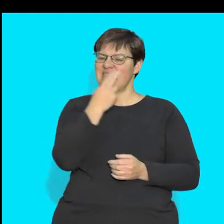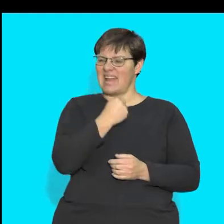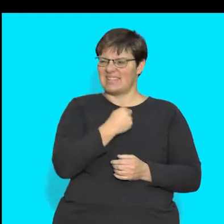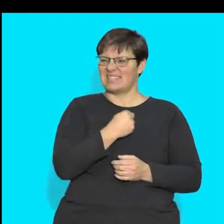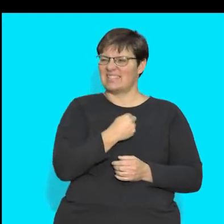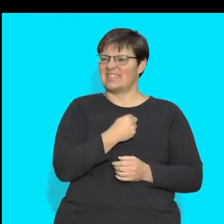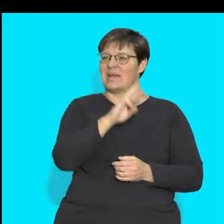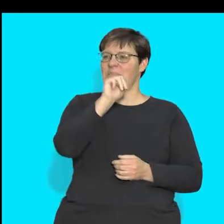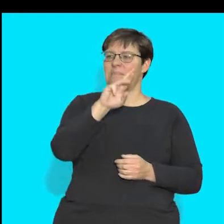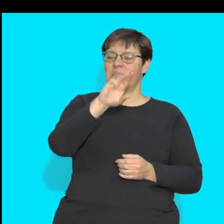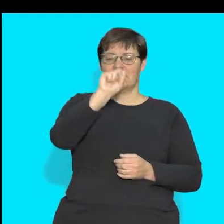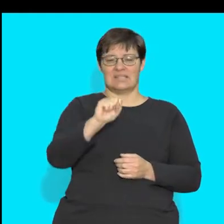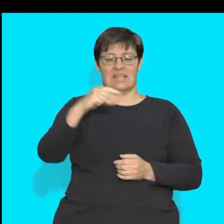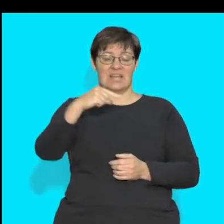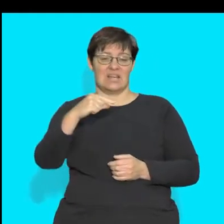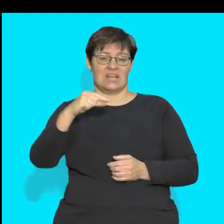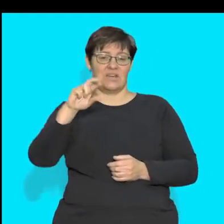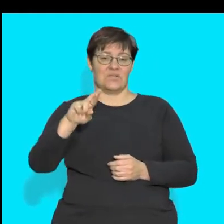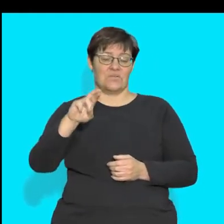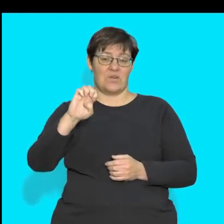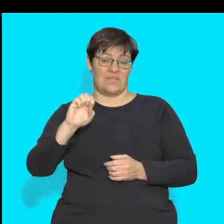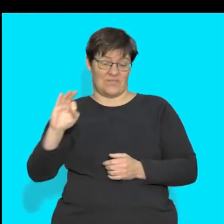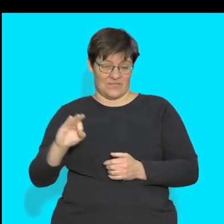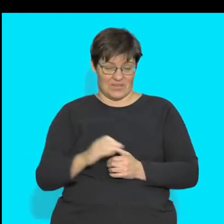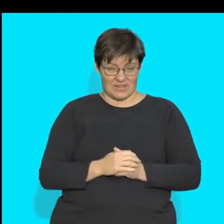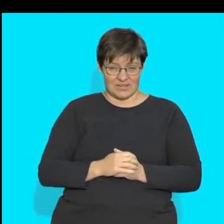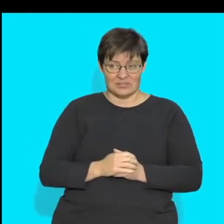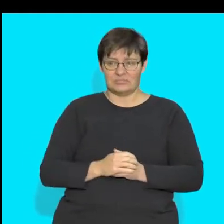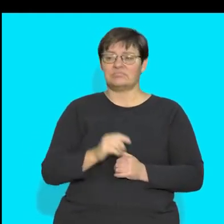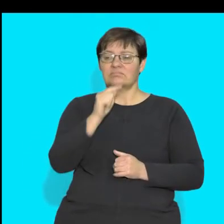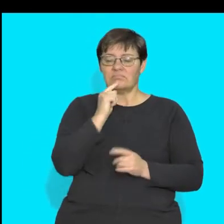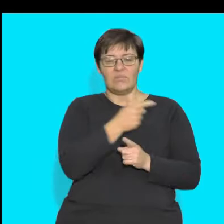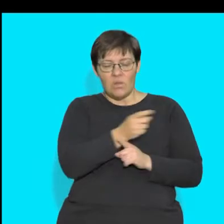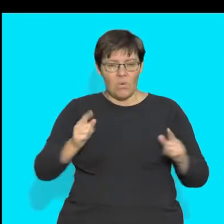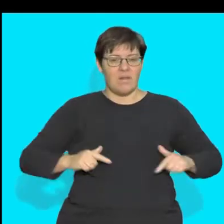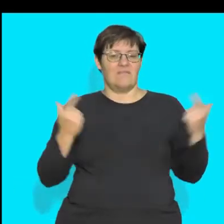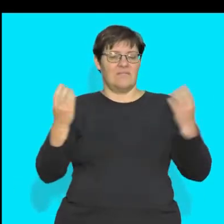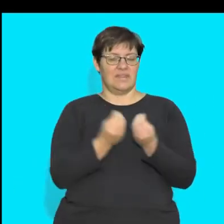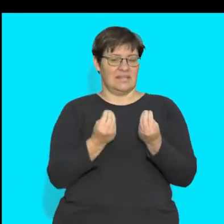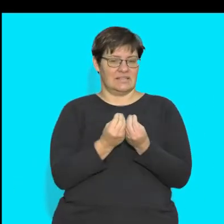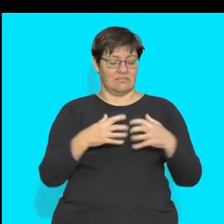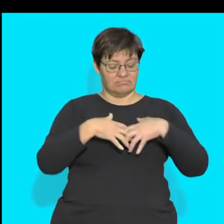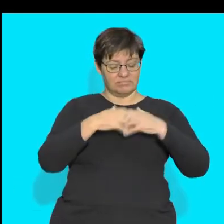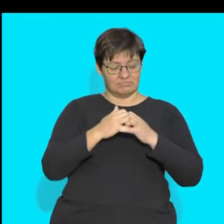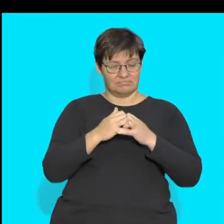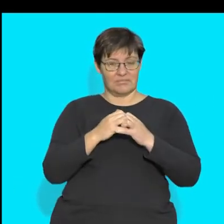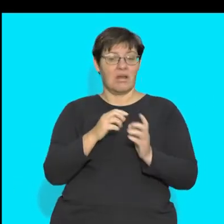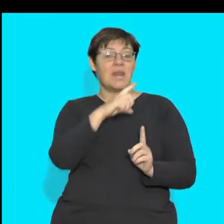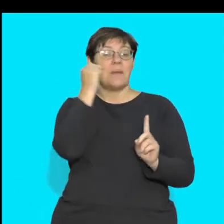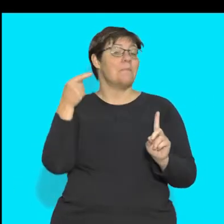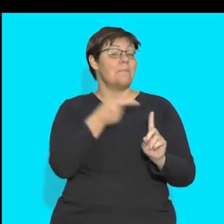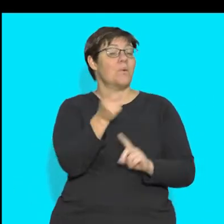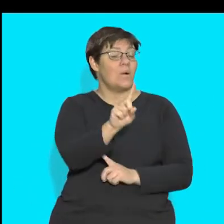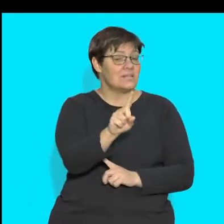acronym that I use there. And when we're looking at this living things, all living things are made up of this